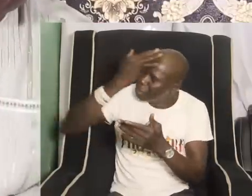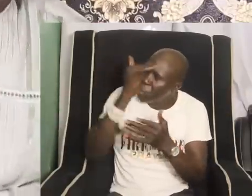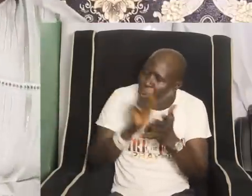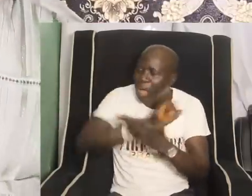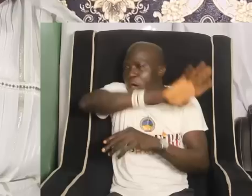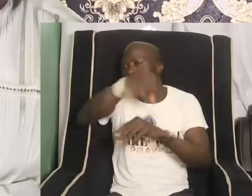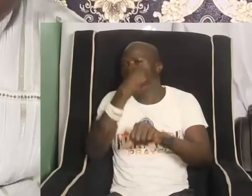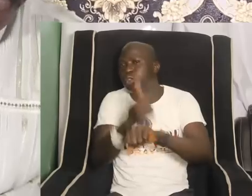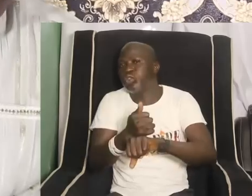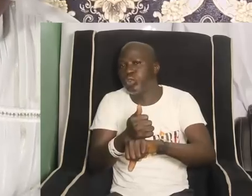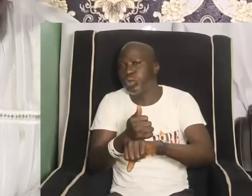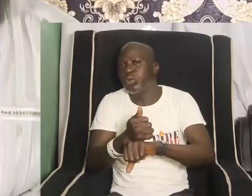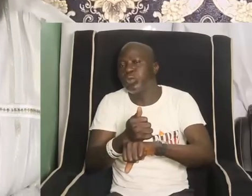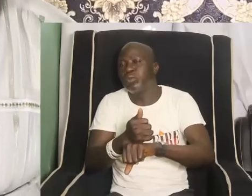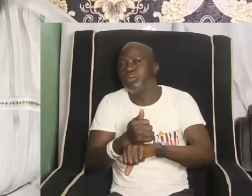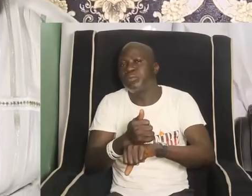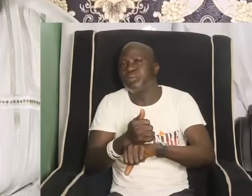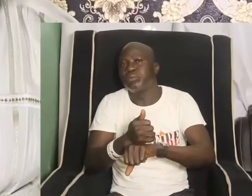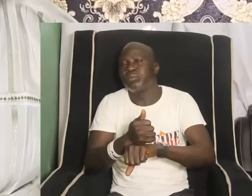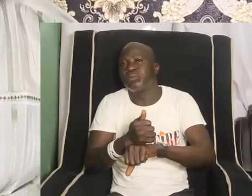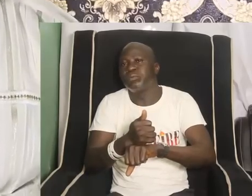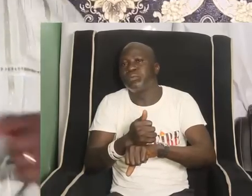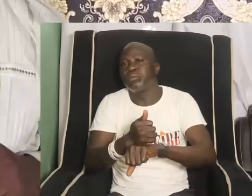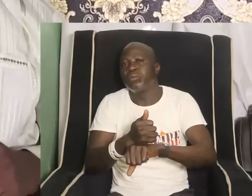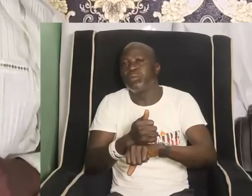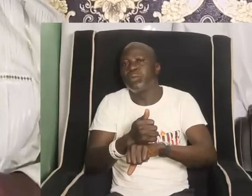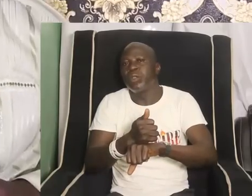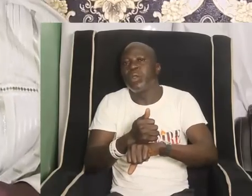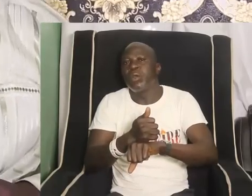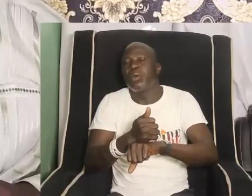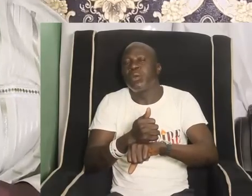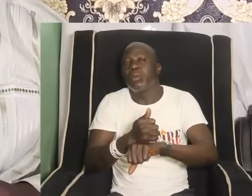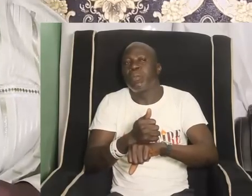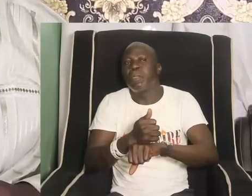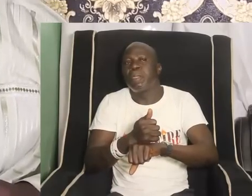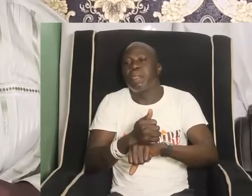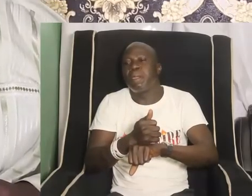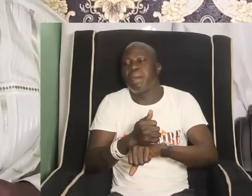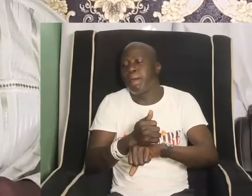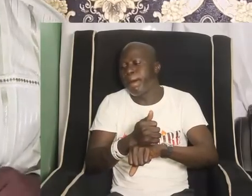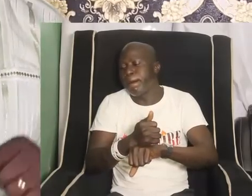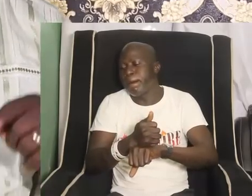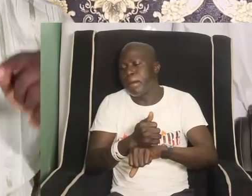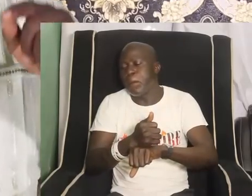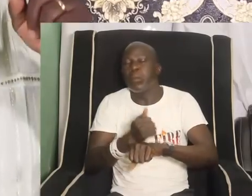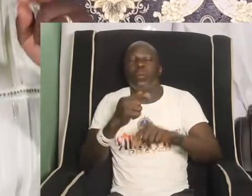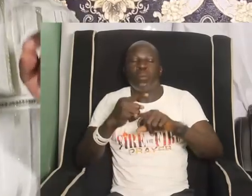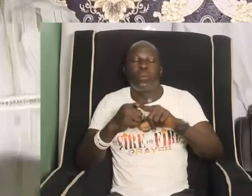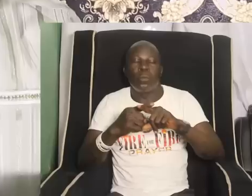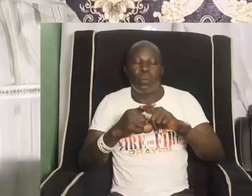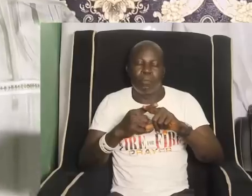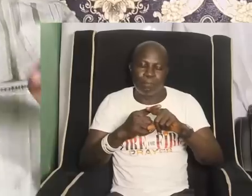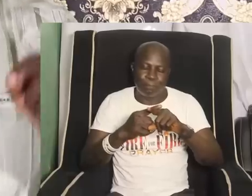is how stone is heavy. Ẹ ka Bíbélì. Ṣùgbọ́n ìbínú aṣiwèrè wúwo ju méjèèjì lọ. Gbẹ́gbọ́. Ṣùgbọ́n ìbínú aṣiwèrè wúwo ju méjèèjì